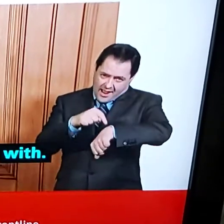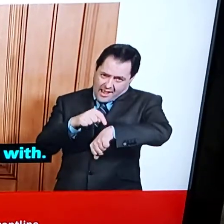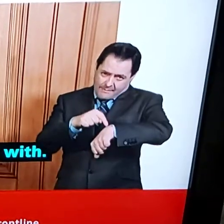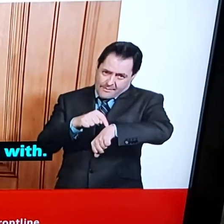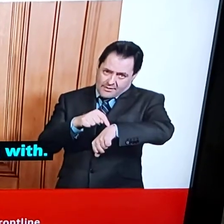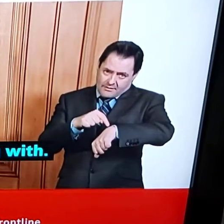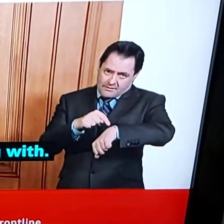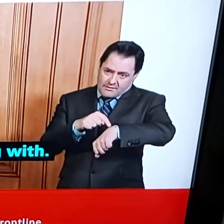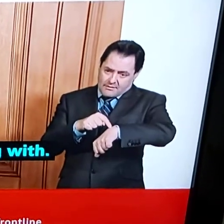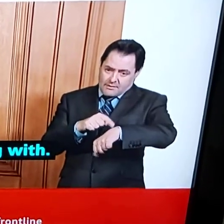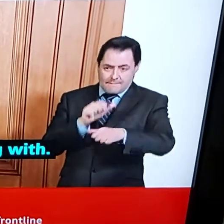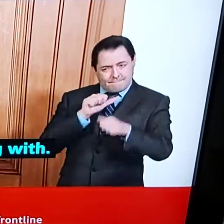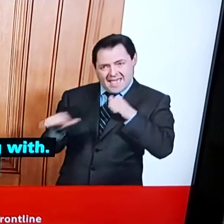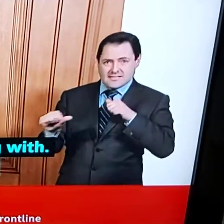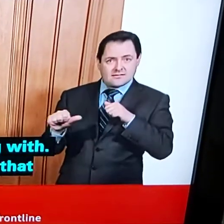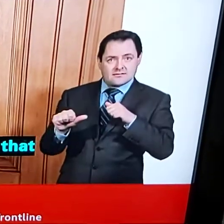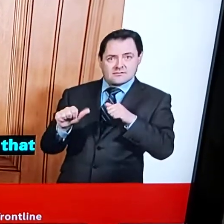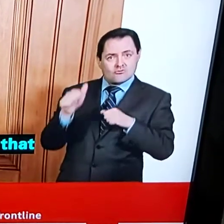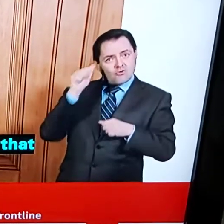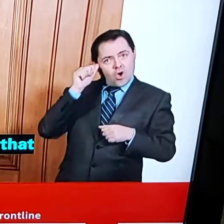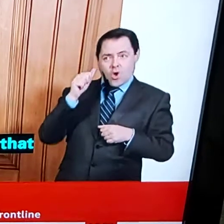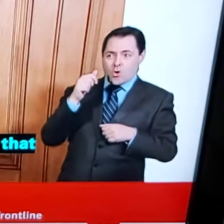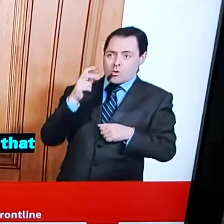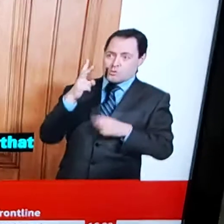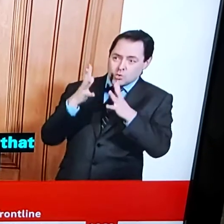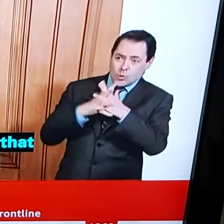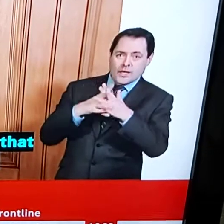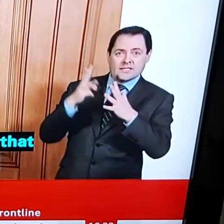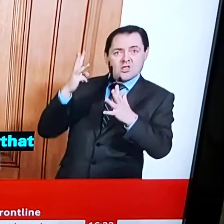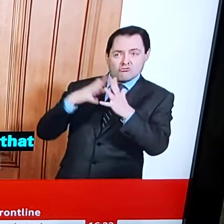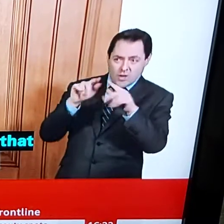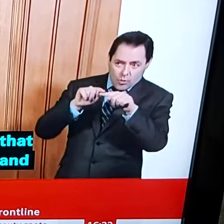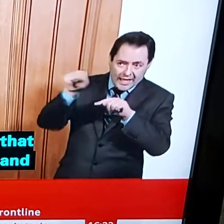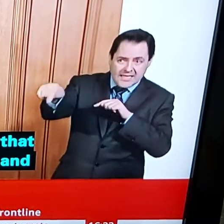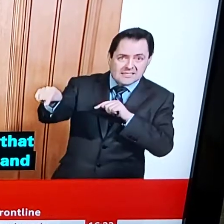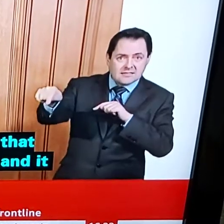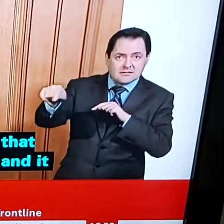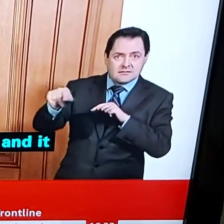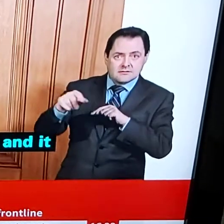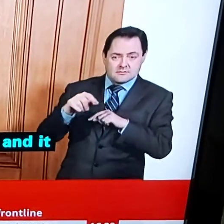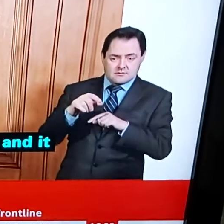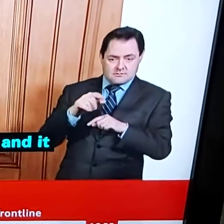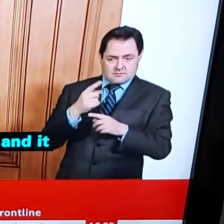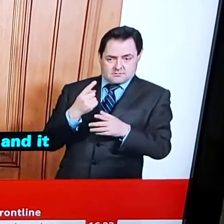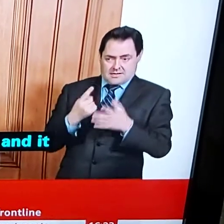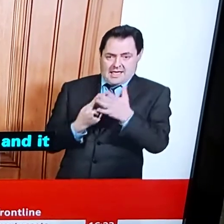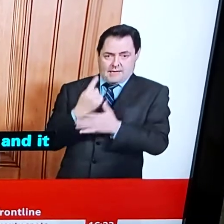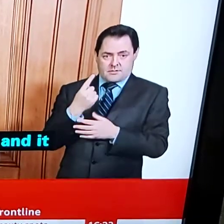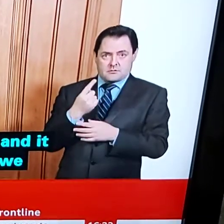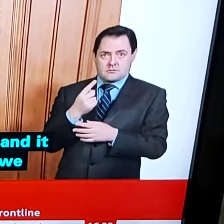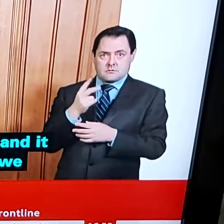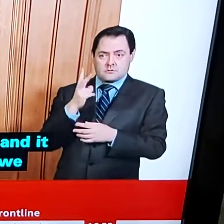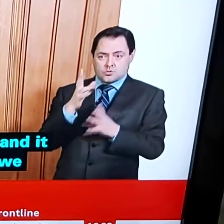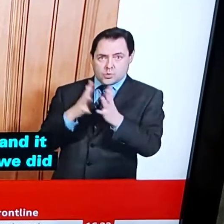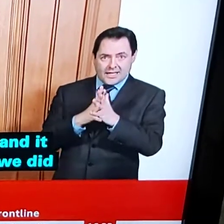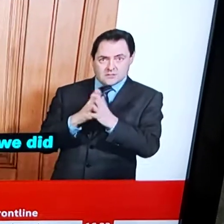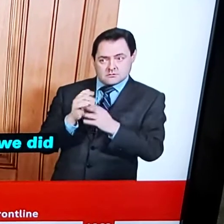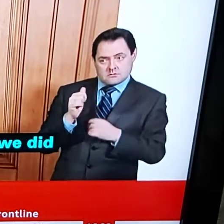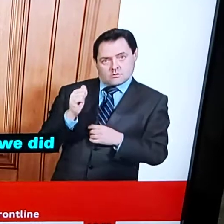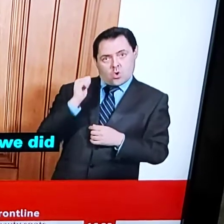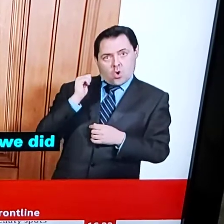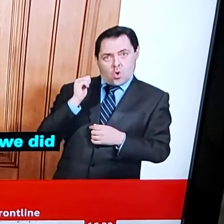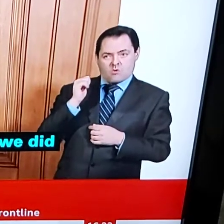its maximum effect. And this is not just about something we did 2 weeks ago or a week ago. This is something that we have to do now